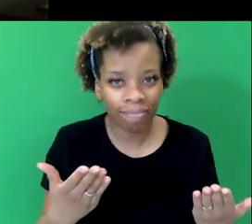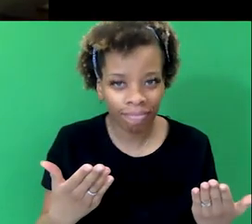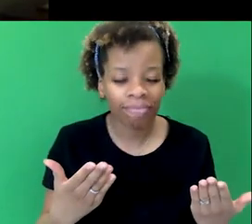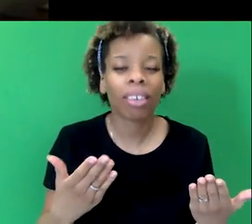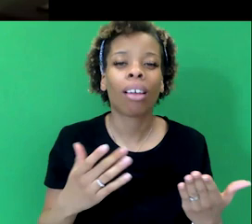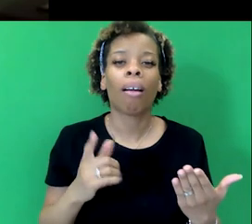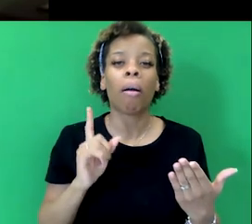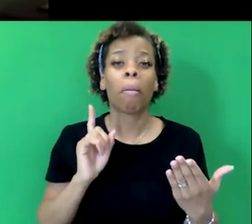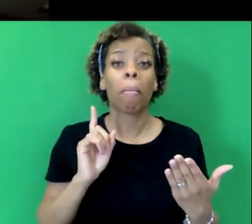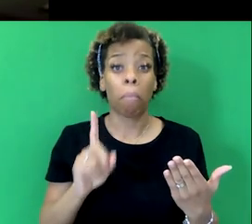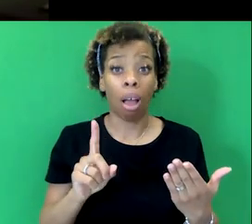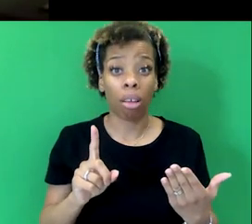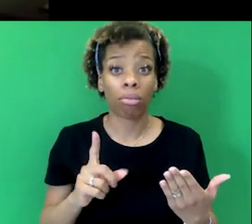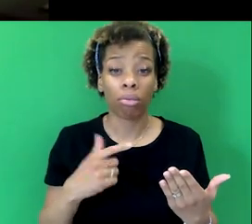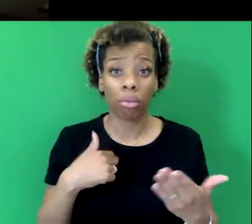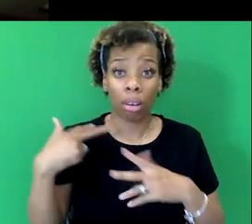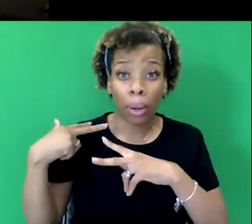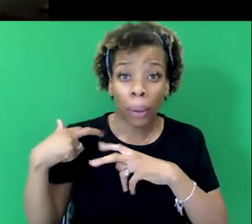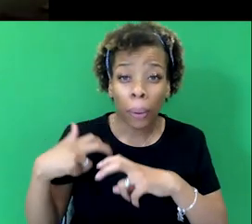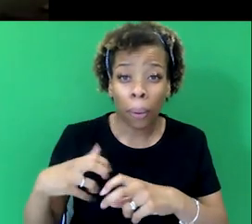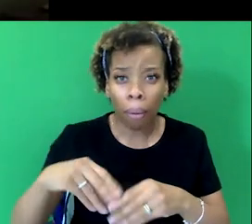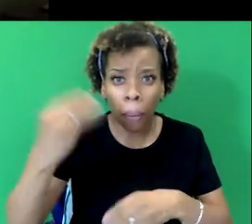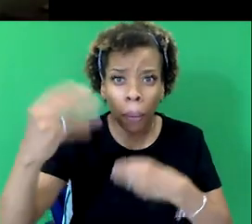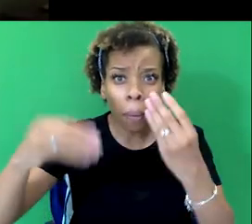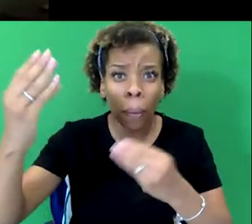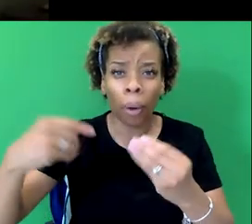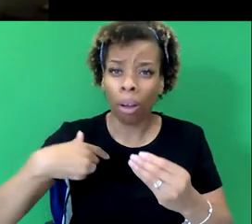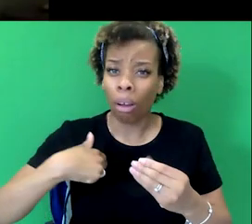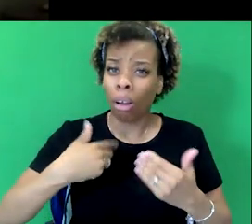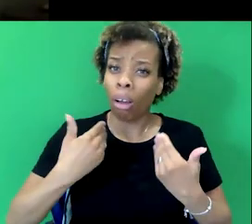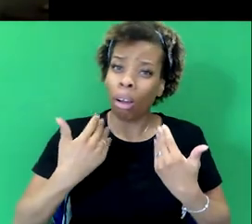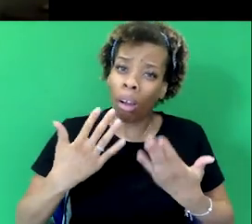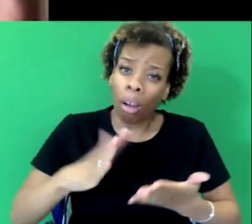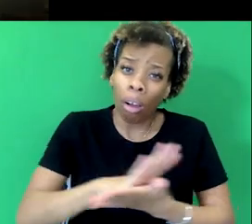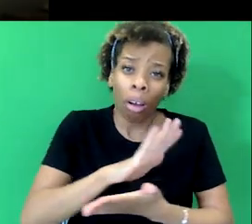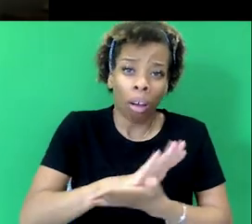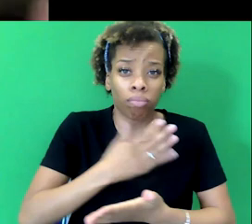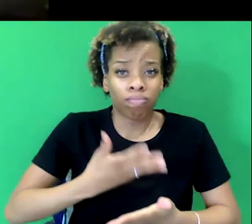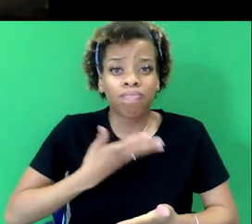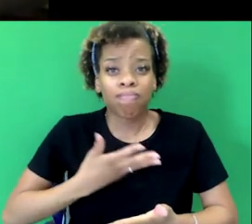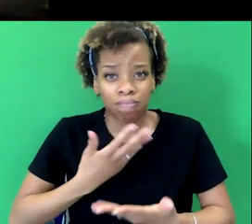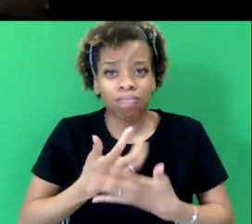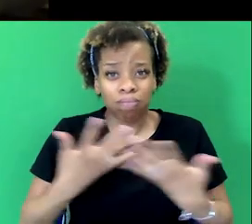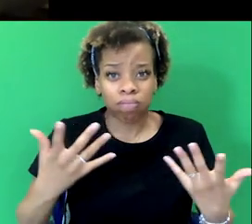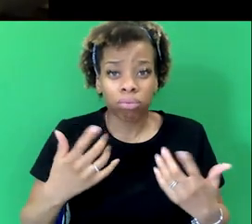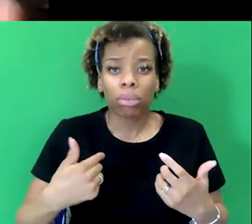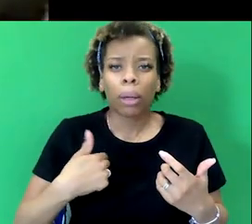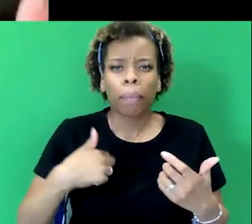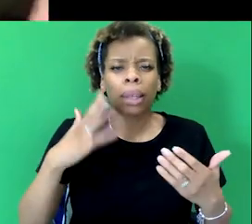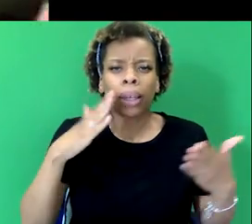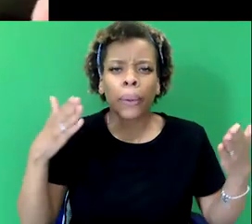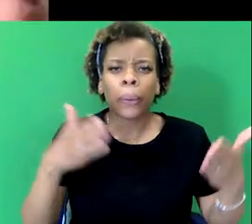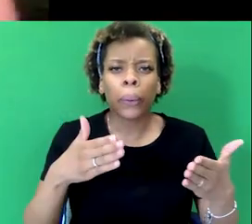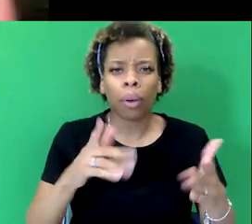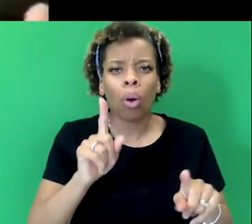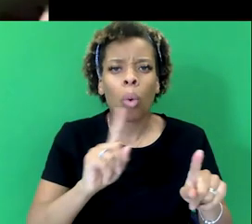it was a real absolute joy and privilege for me. My period that I know most about is the 18th century,